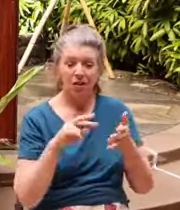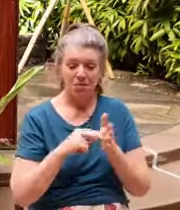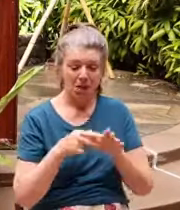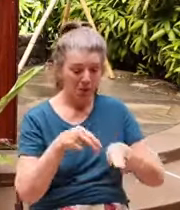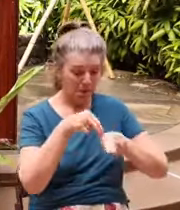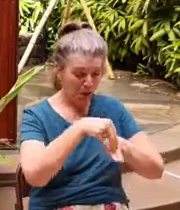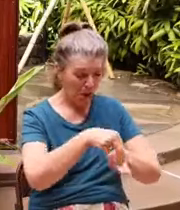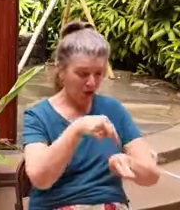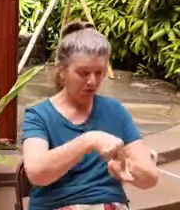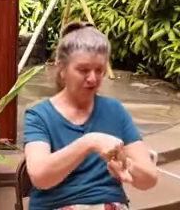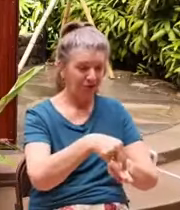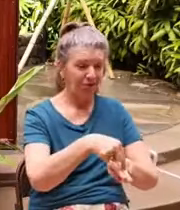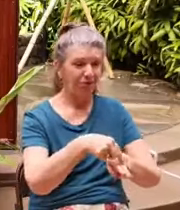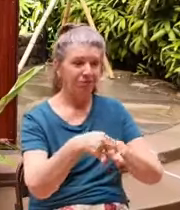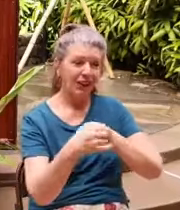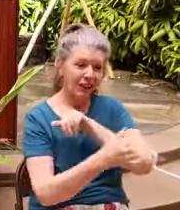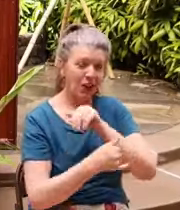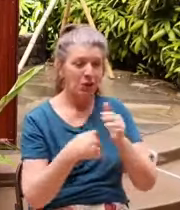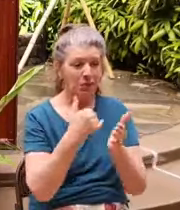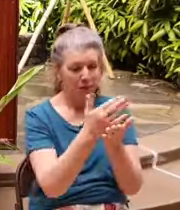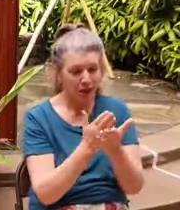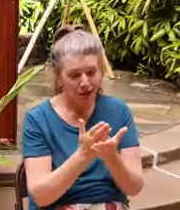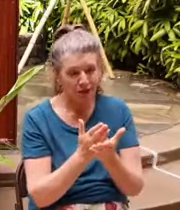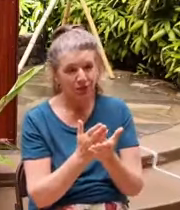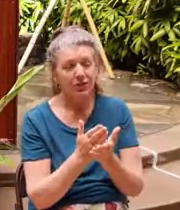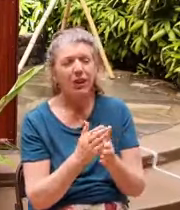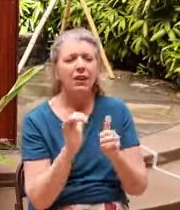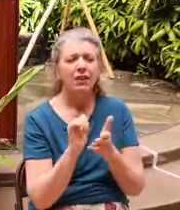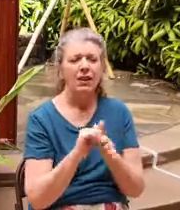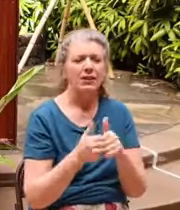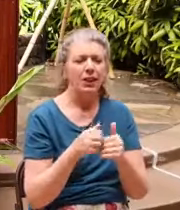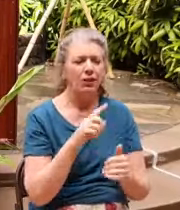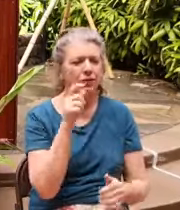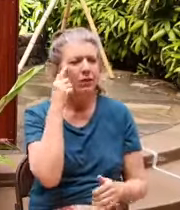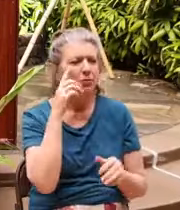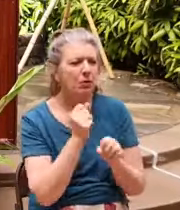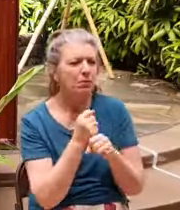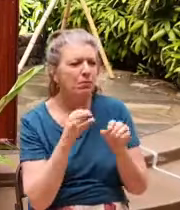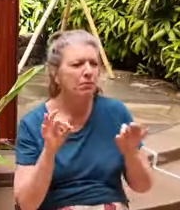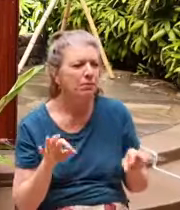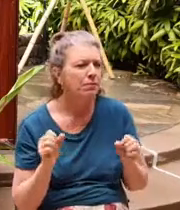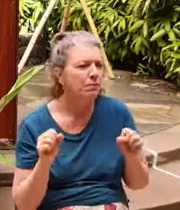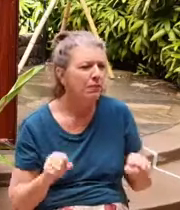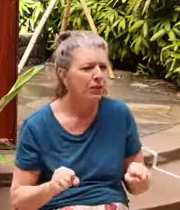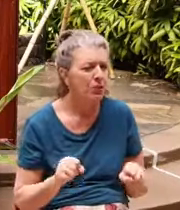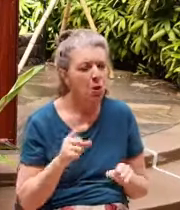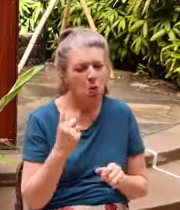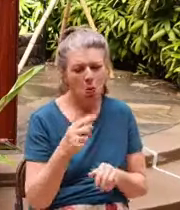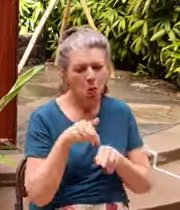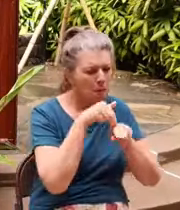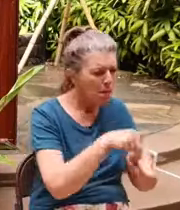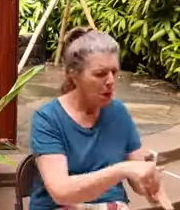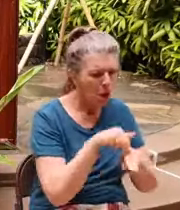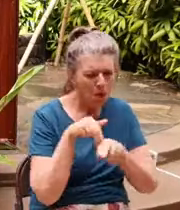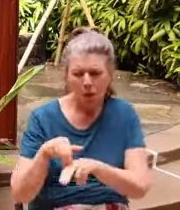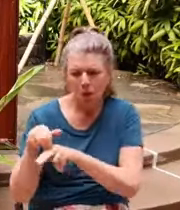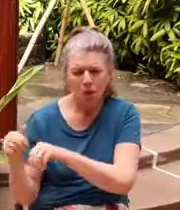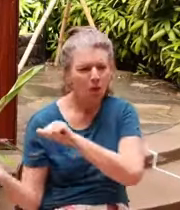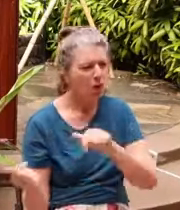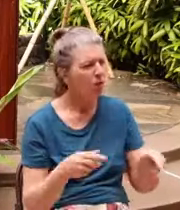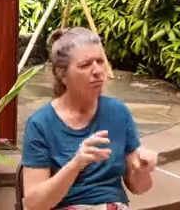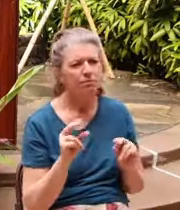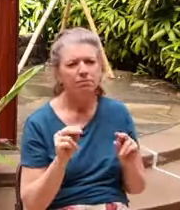It is the vessel by which government is made possible. No one board is fit for every wave. It's